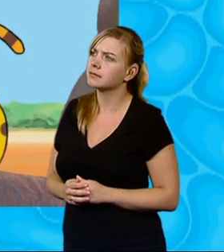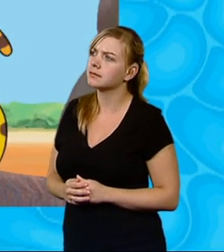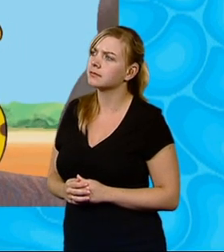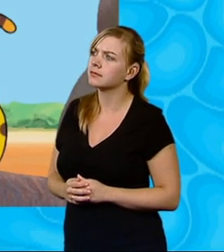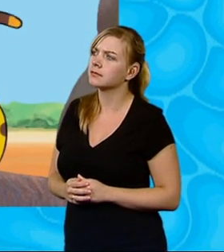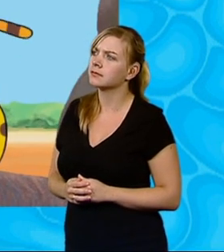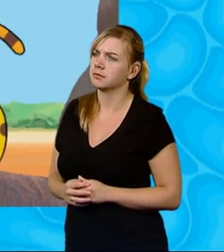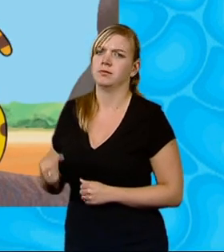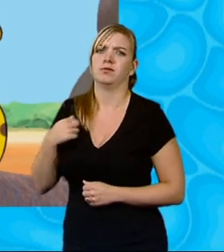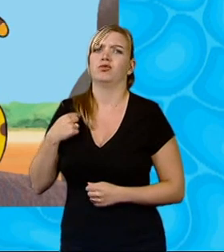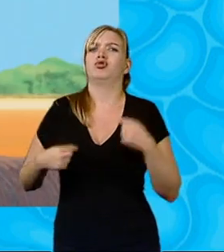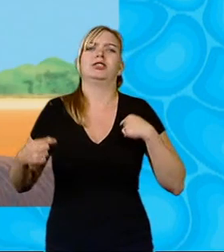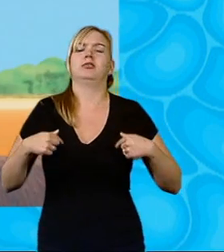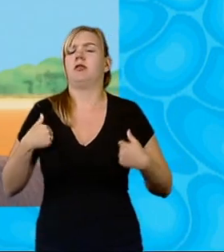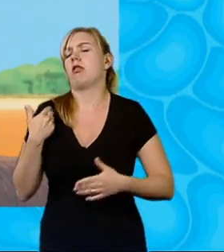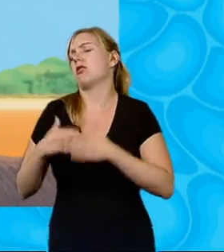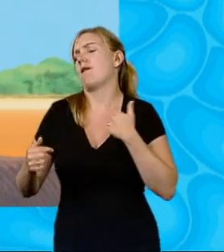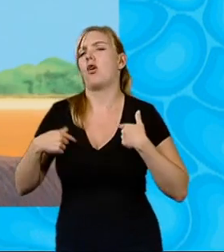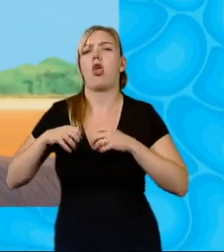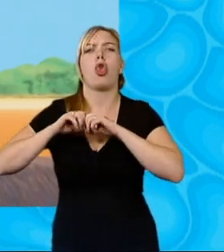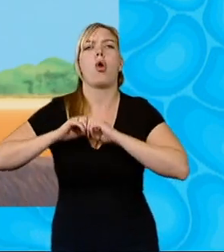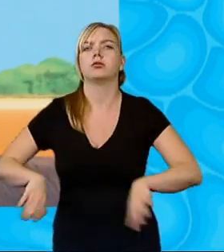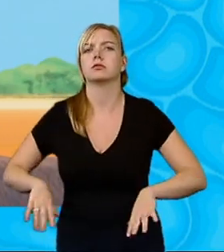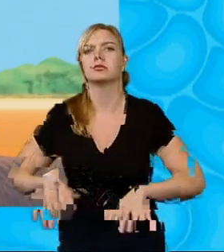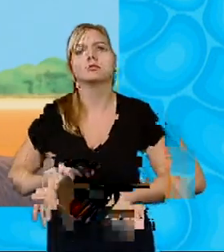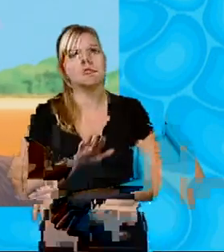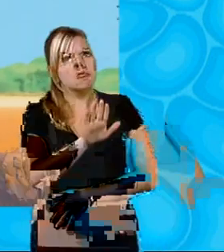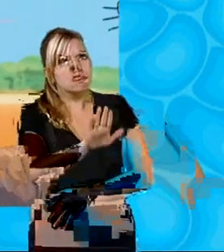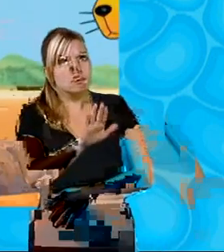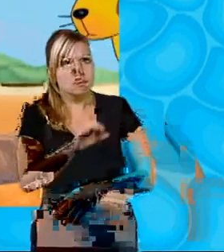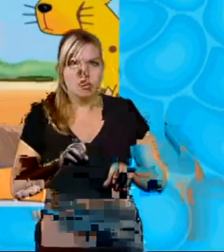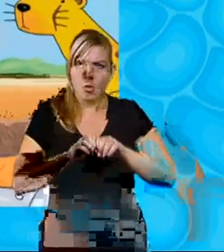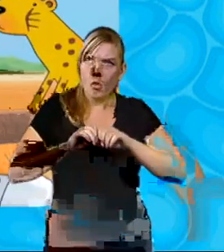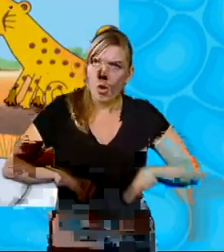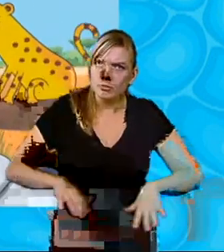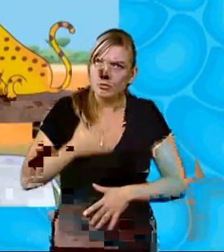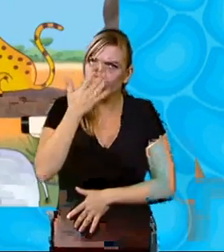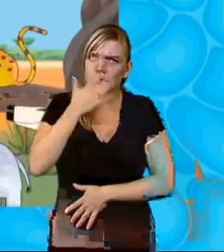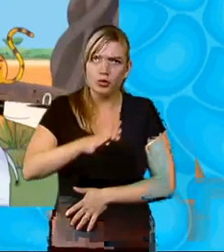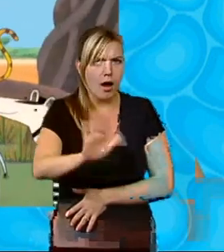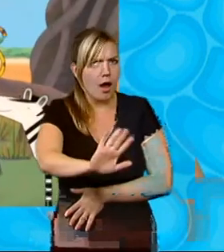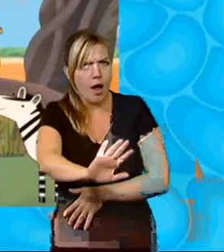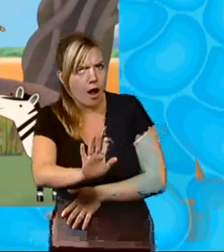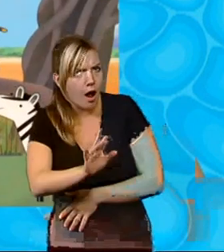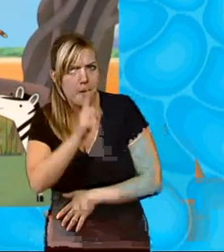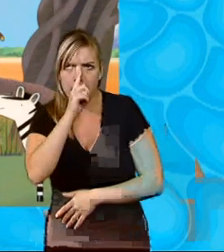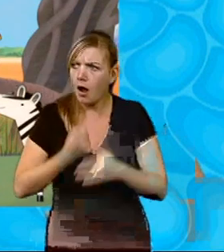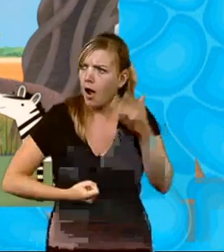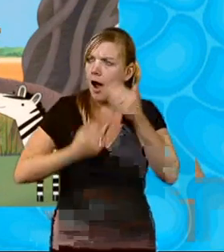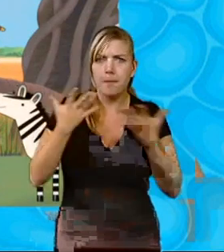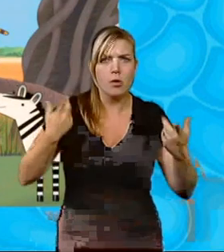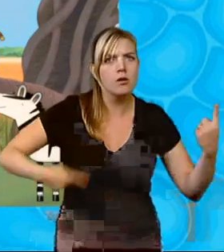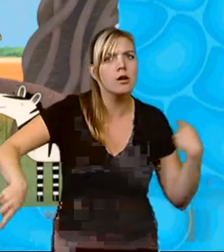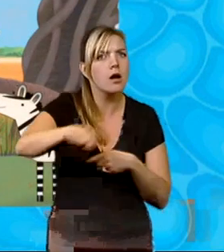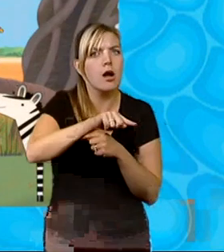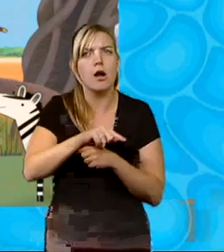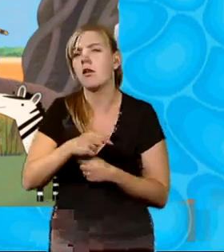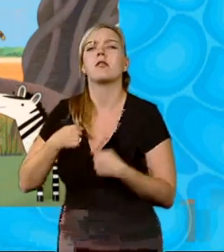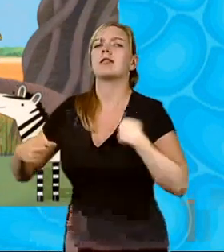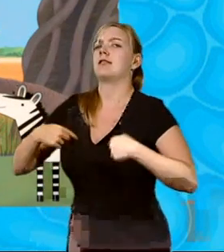Cheetahs never get lost. Now, Bo, getting lost is nothing to be ashamed of. It can happen to anyone. Not